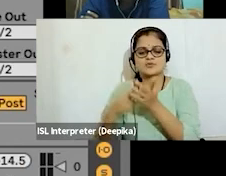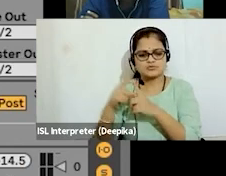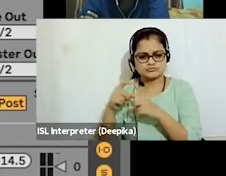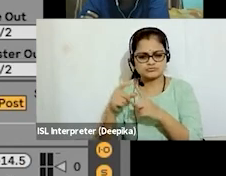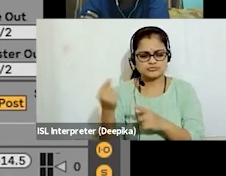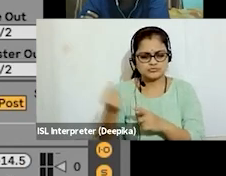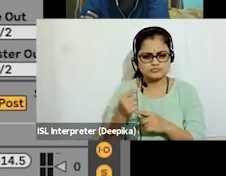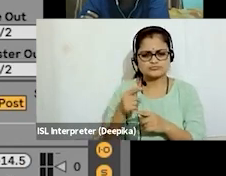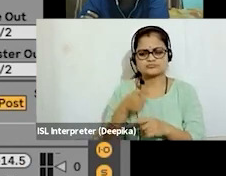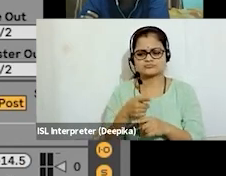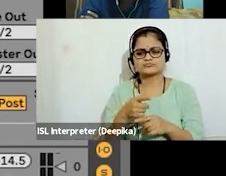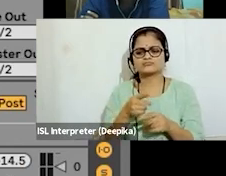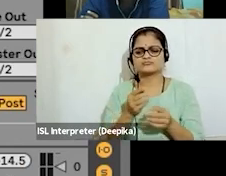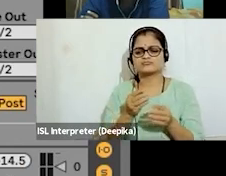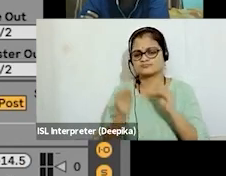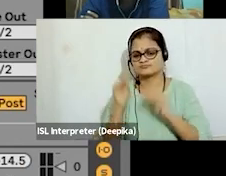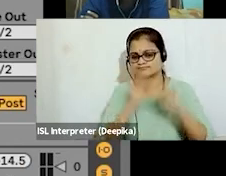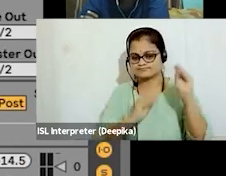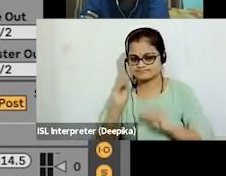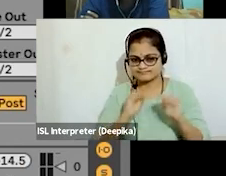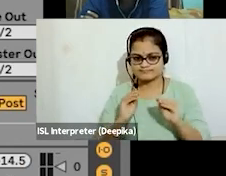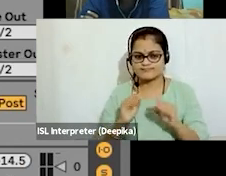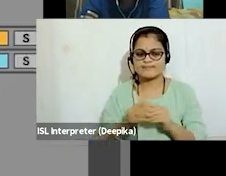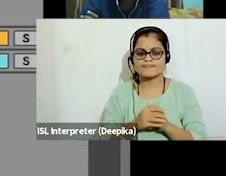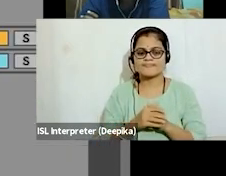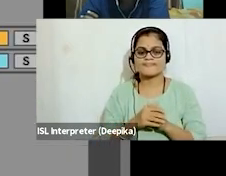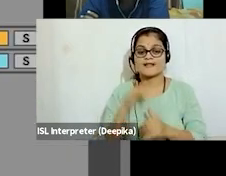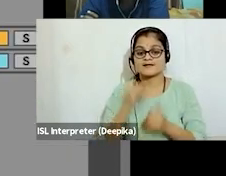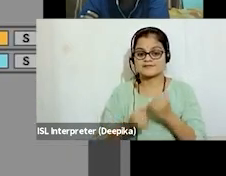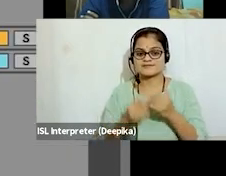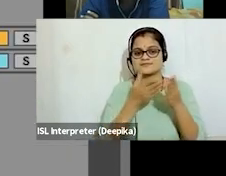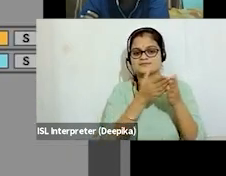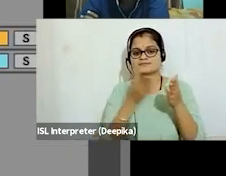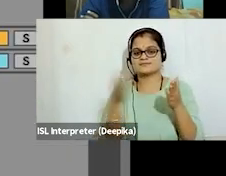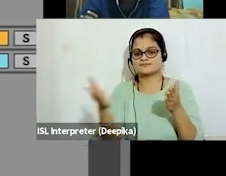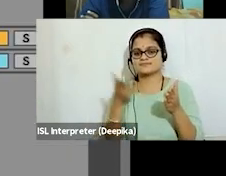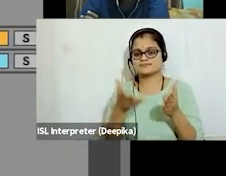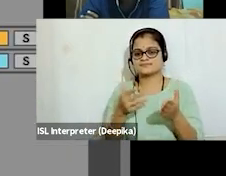it, and yeah. So what it gave me at the end was these